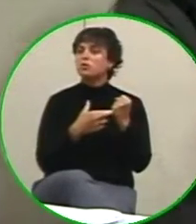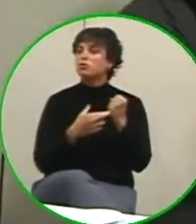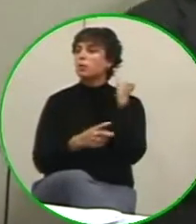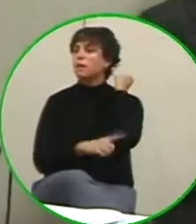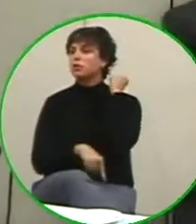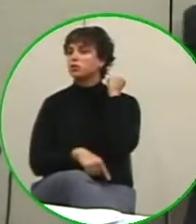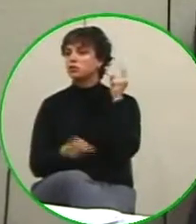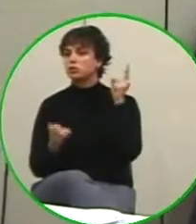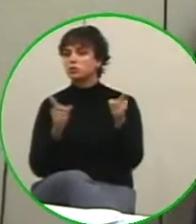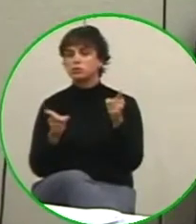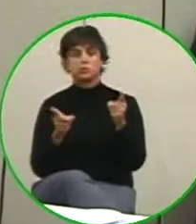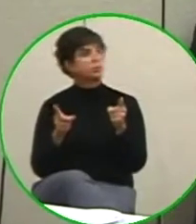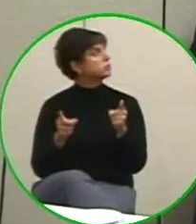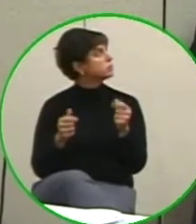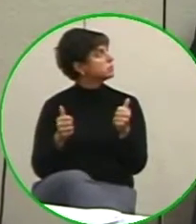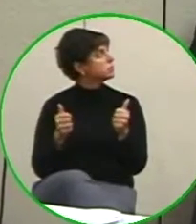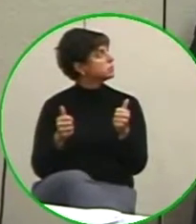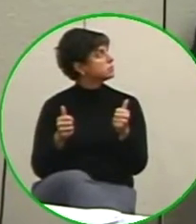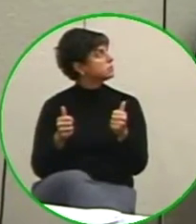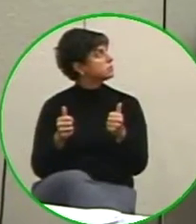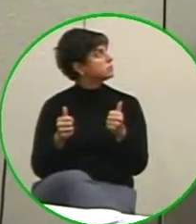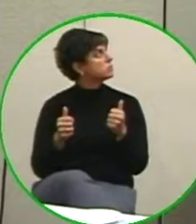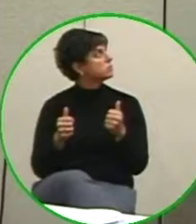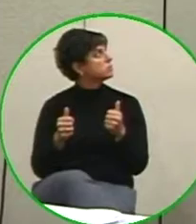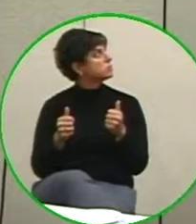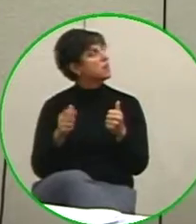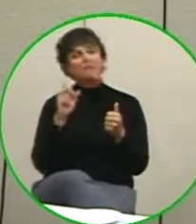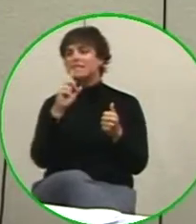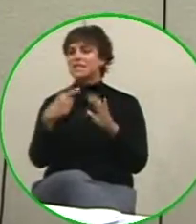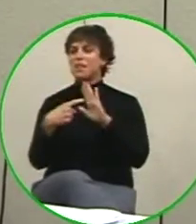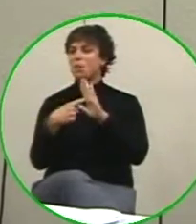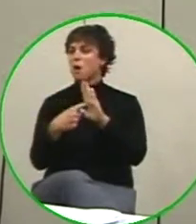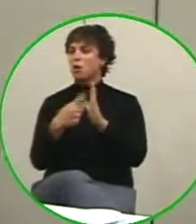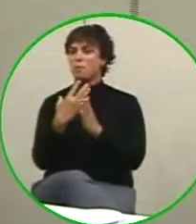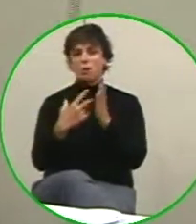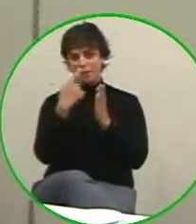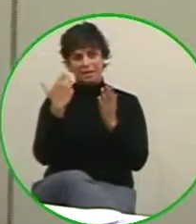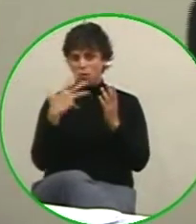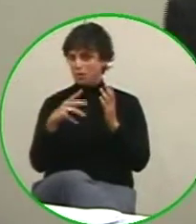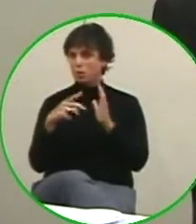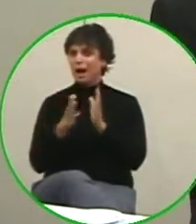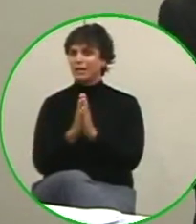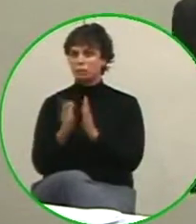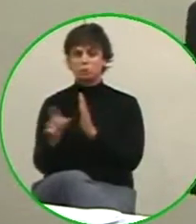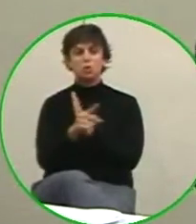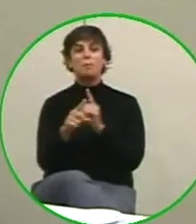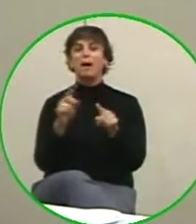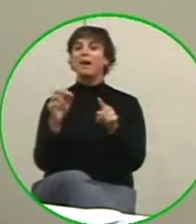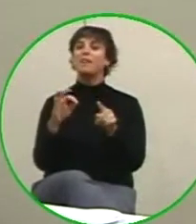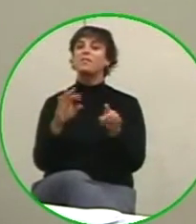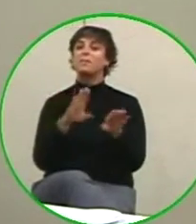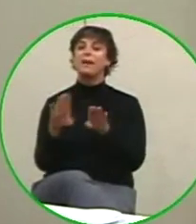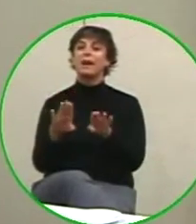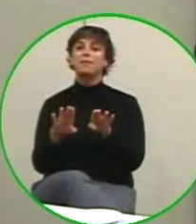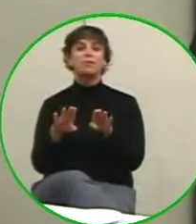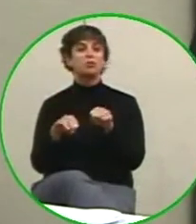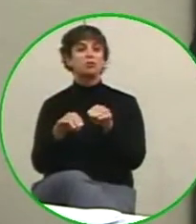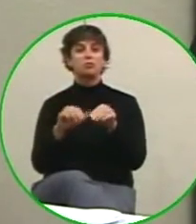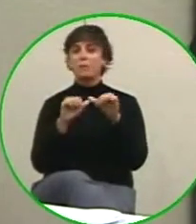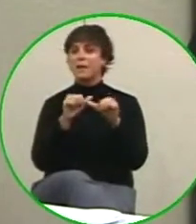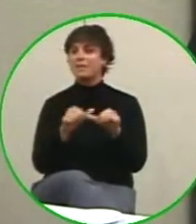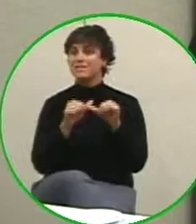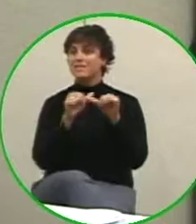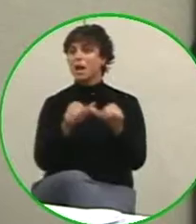punisher? I put this as the model piece of it so that I wasn't asking you this. If the behavior remains the